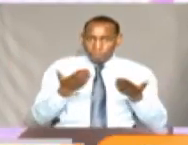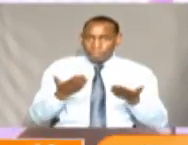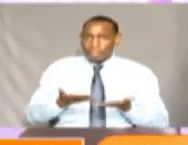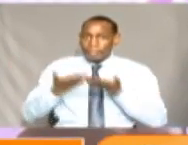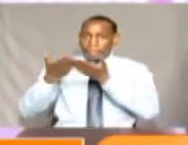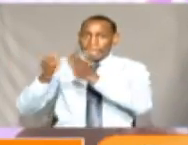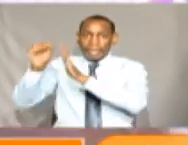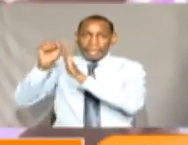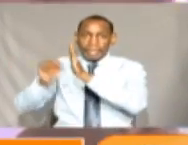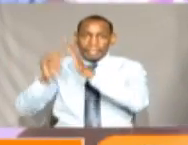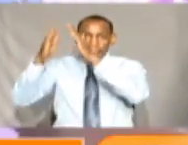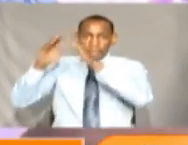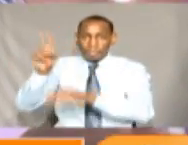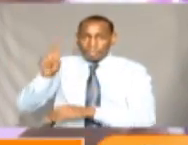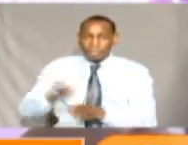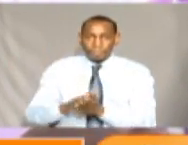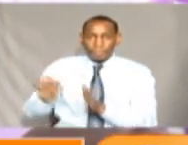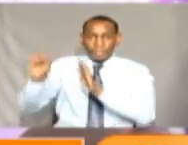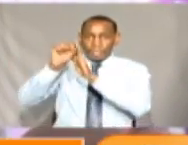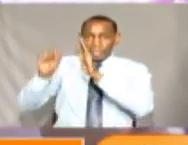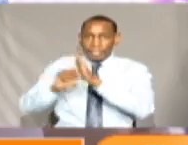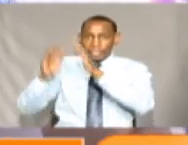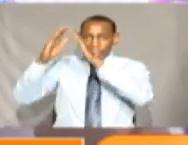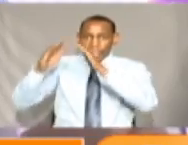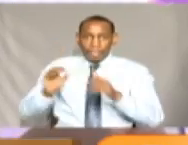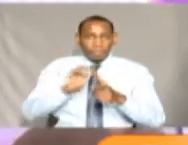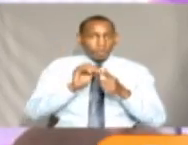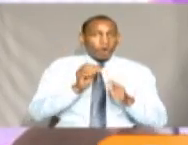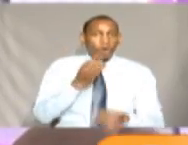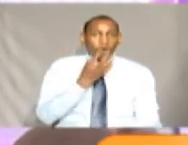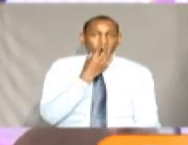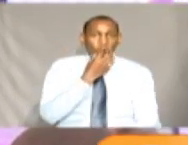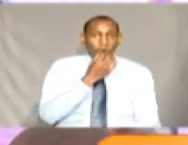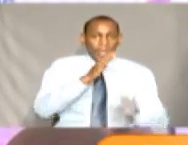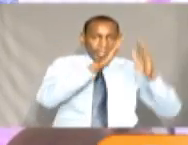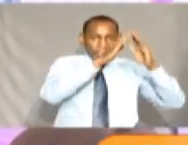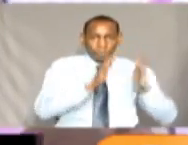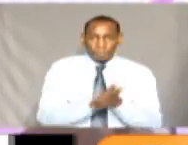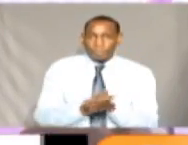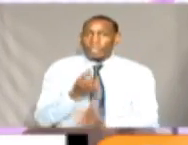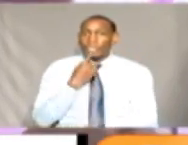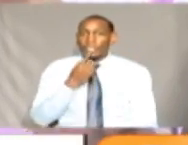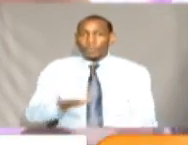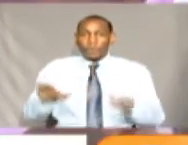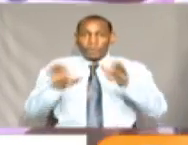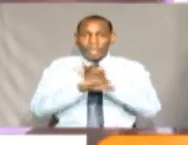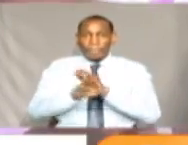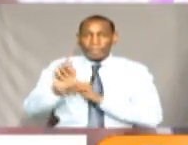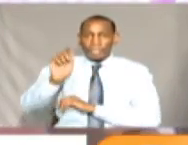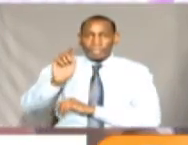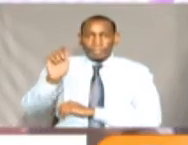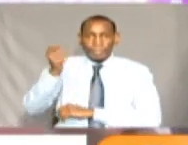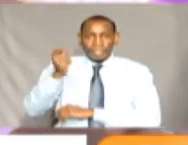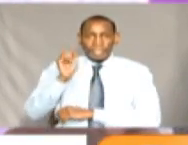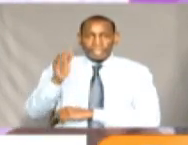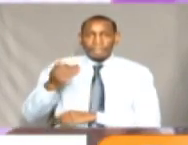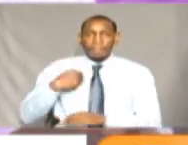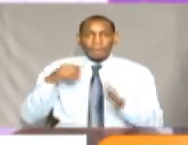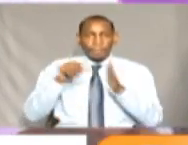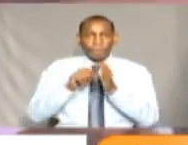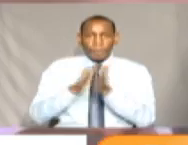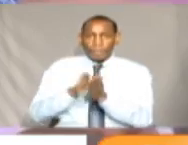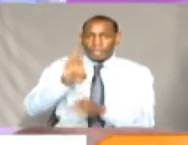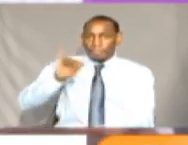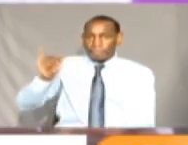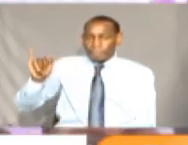House? Inaenda State House ama inakuja Orange House? Kwa hivyo Deputy President, kama huko na shida na BBI, chukua huyo